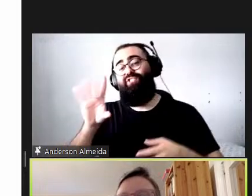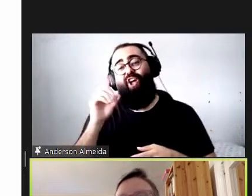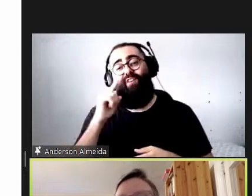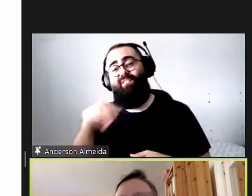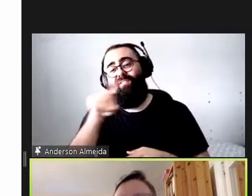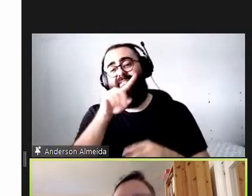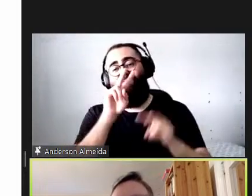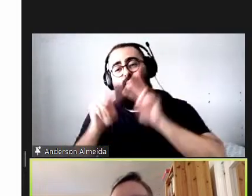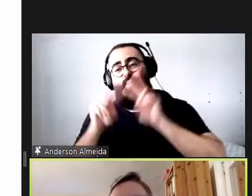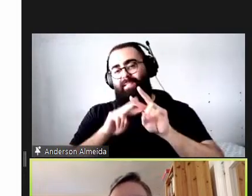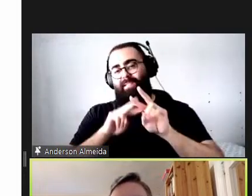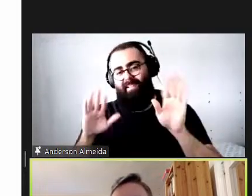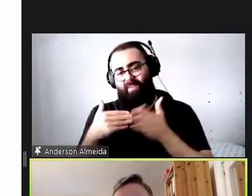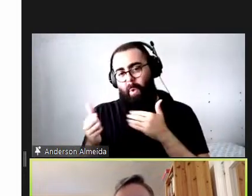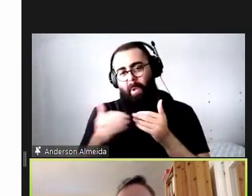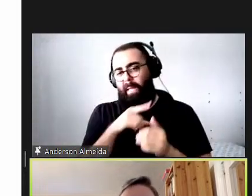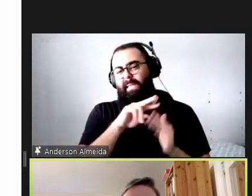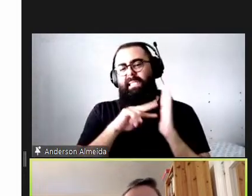here.